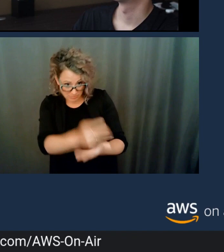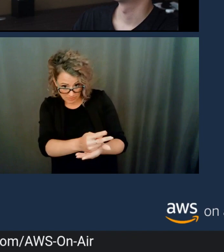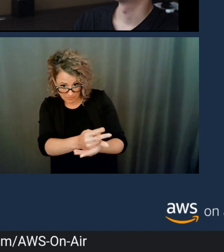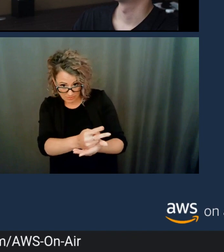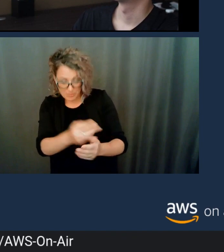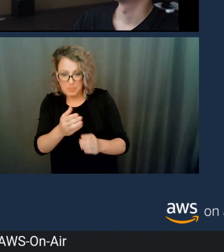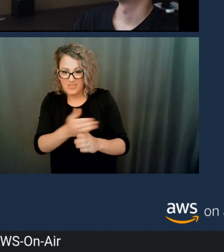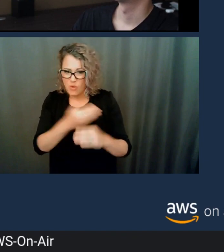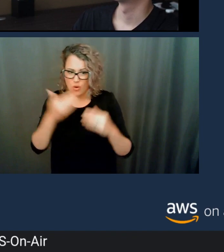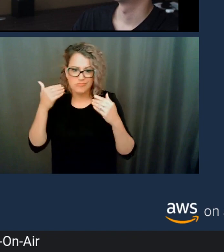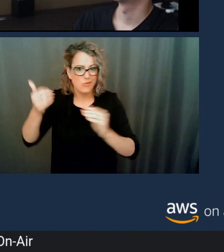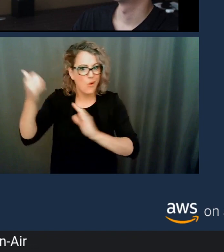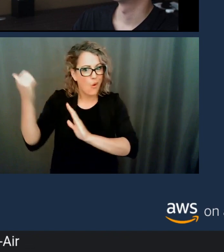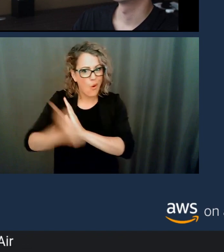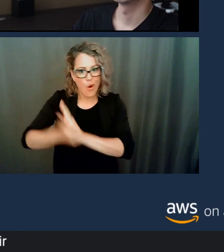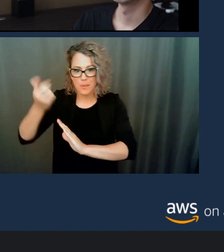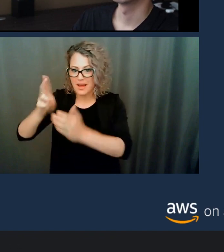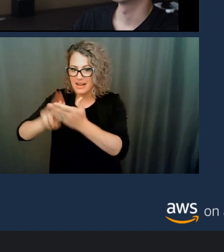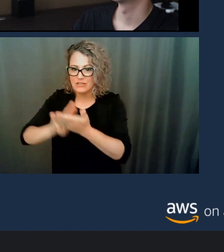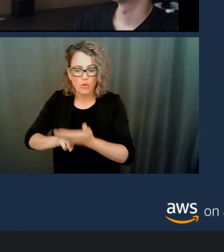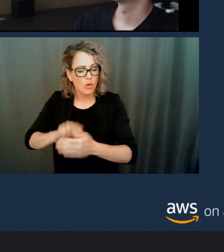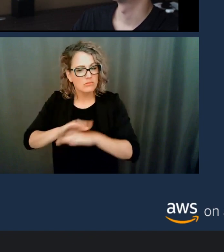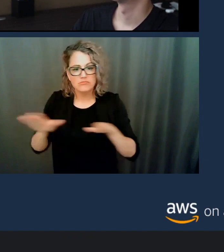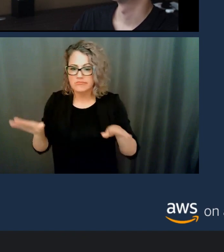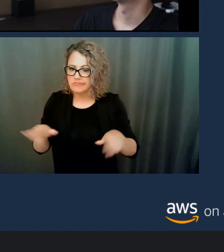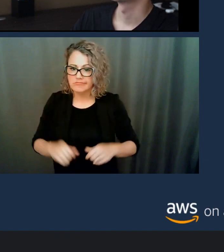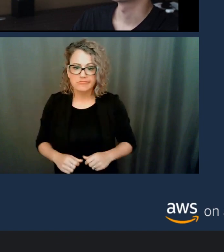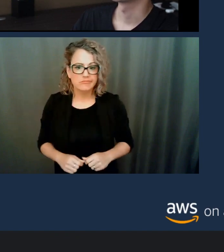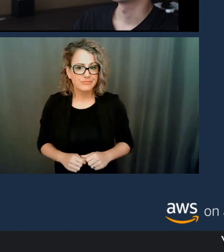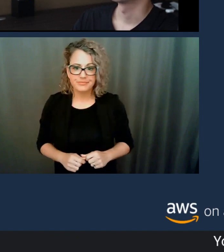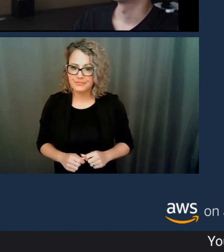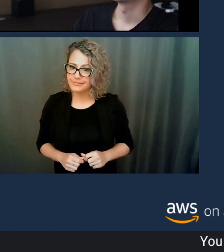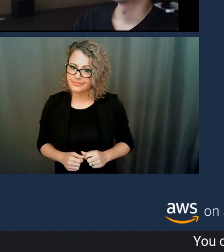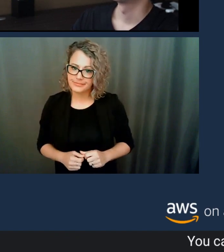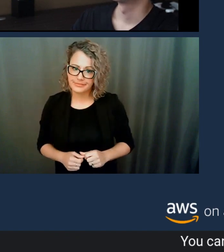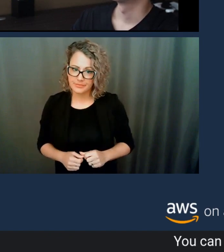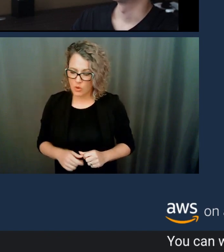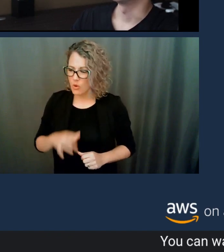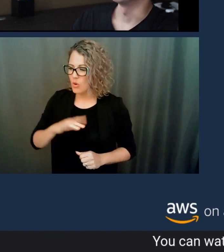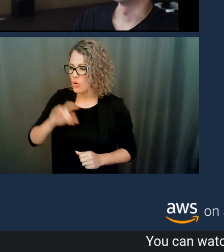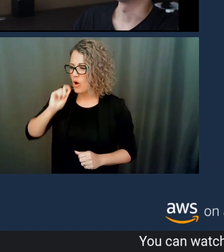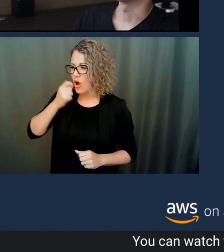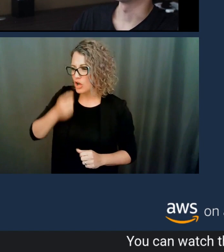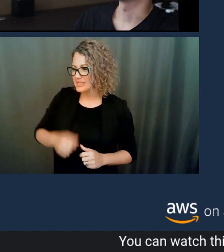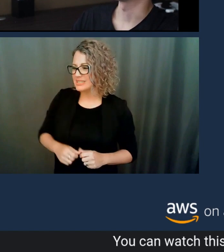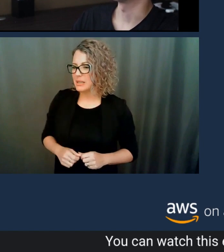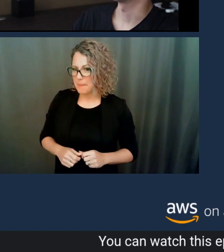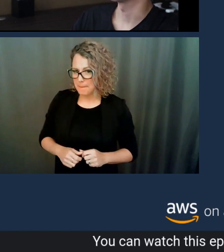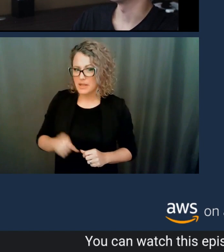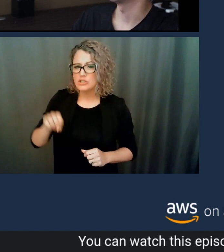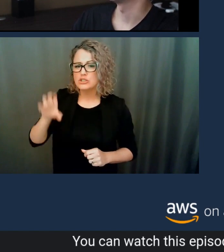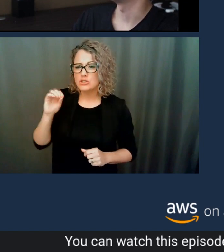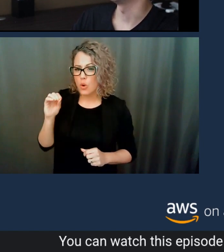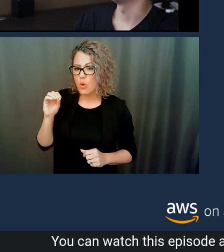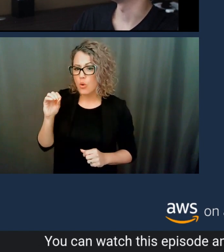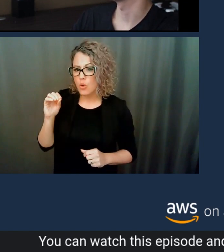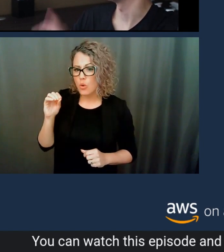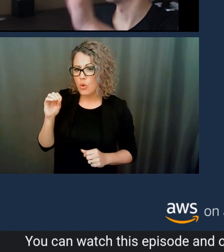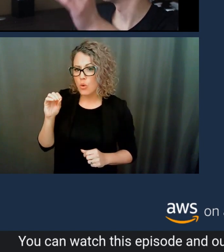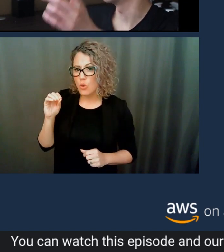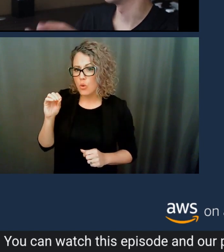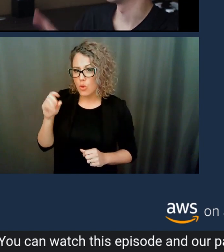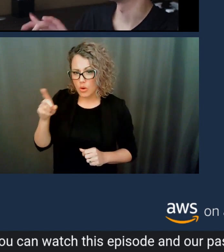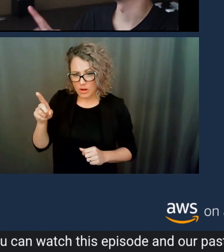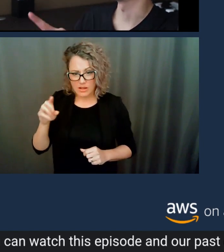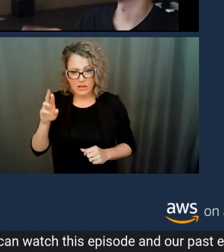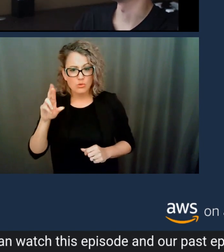into Voice ID. We don't enroll them by default. Great. That's awesome. Yeah, and so I the think slightly